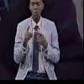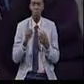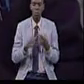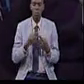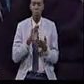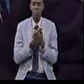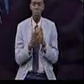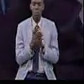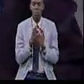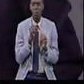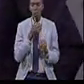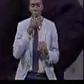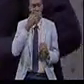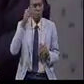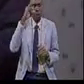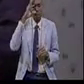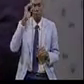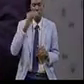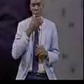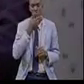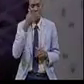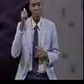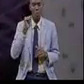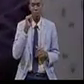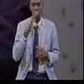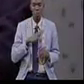I want you to talk to God right now.